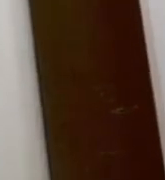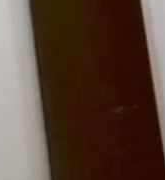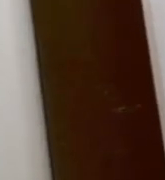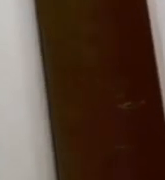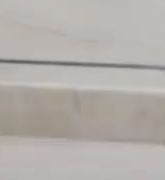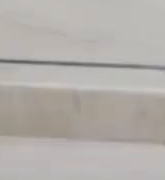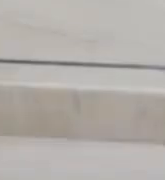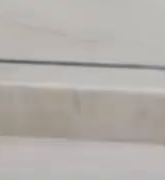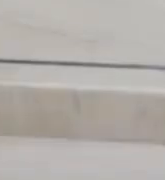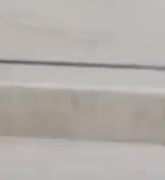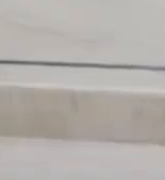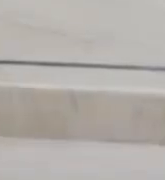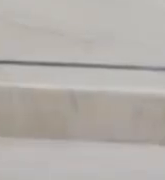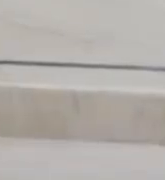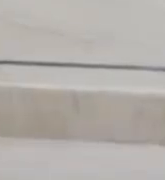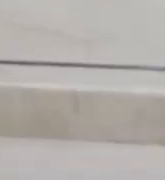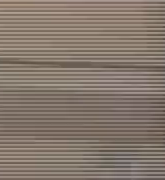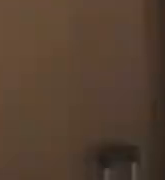Oh,